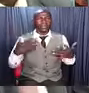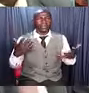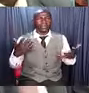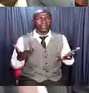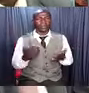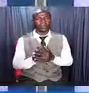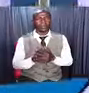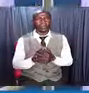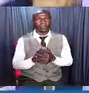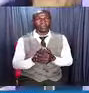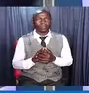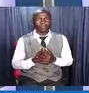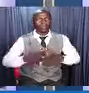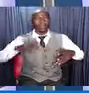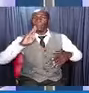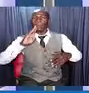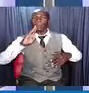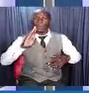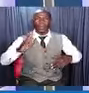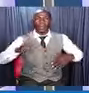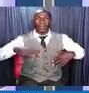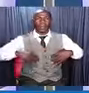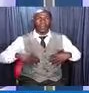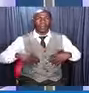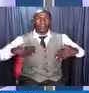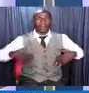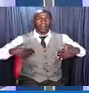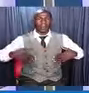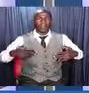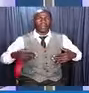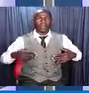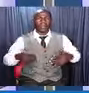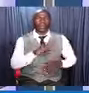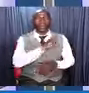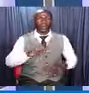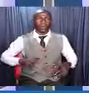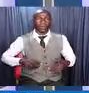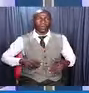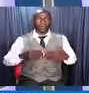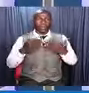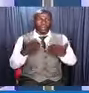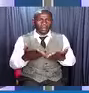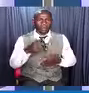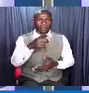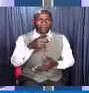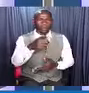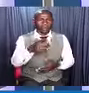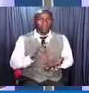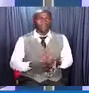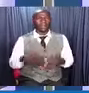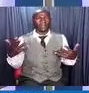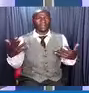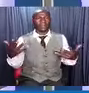Hallelujah. Hallelujah. Jifurahishe kwa Bwana tu. Just delight yourself in the Lord God. Atakupa. He will give you.